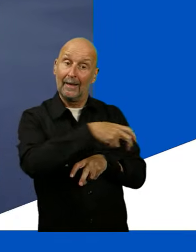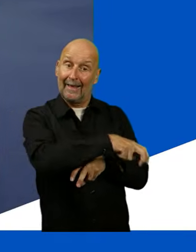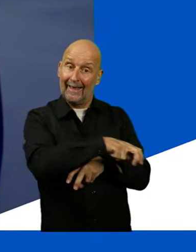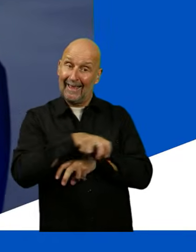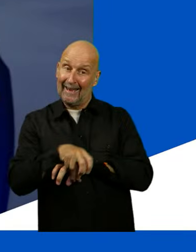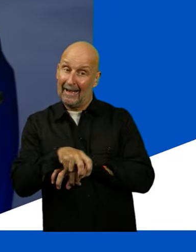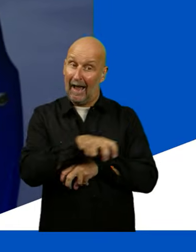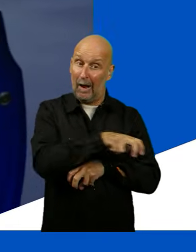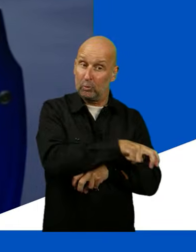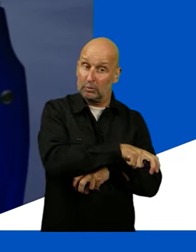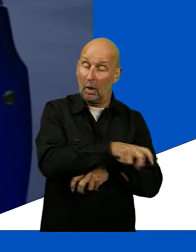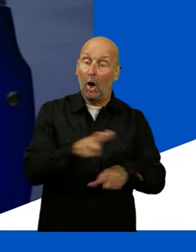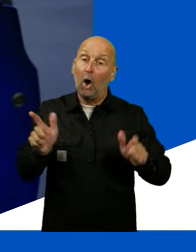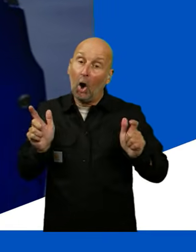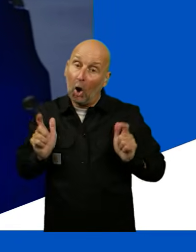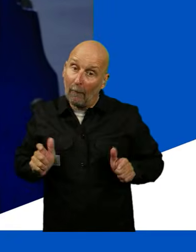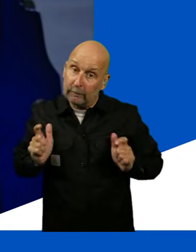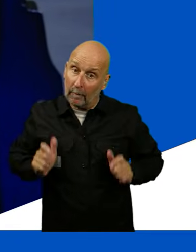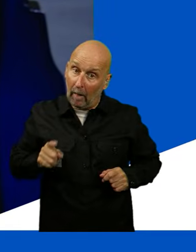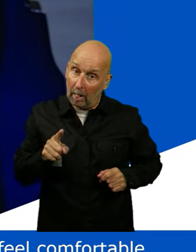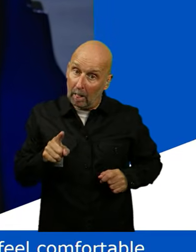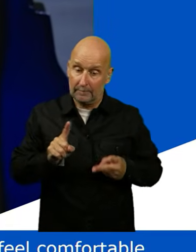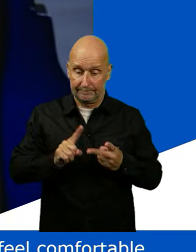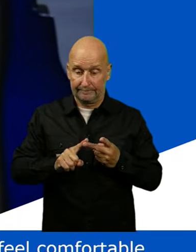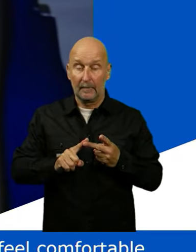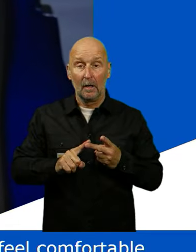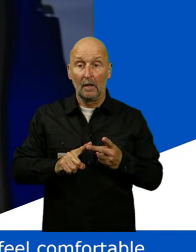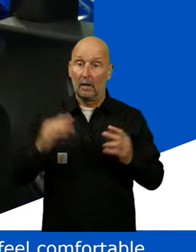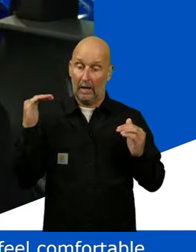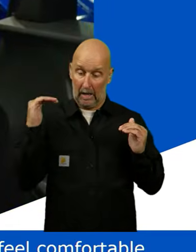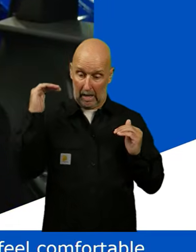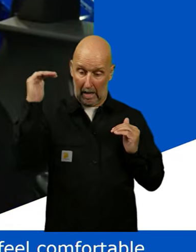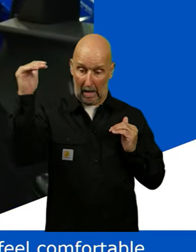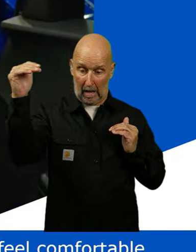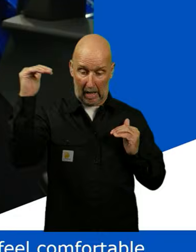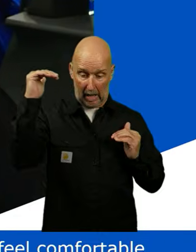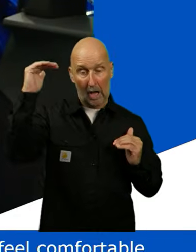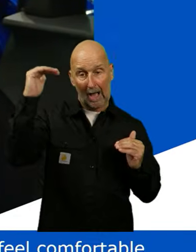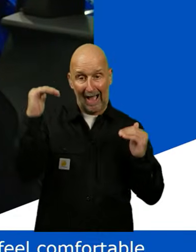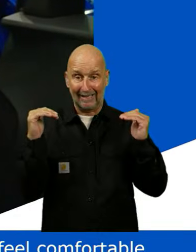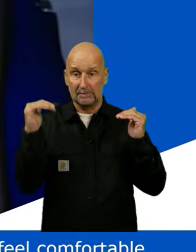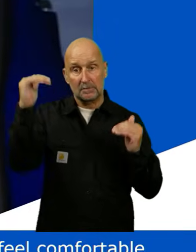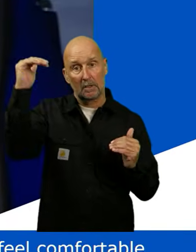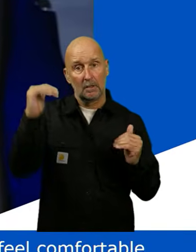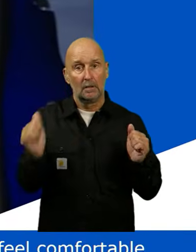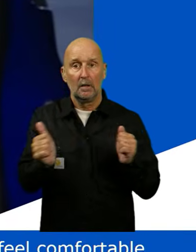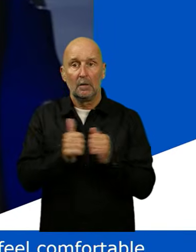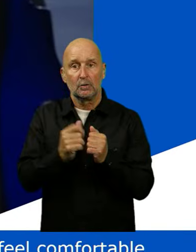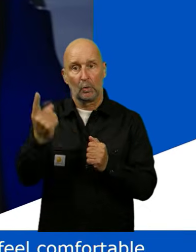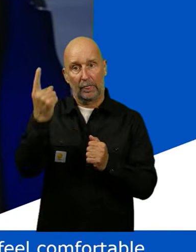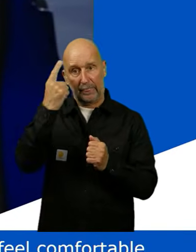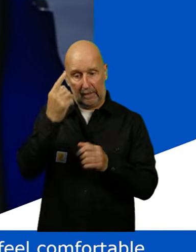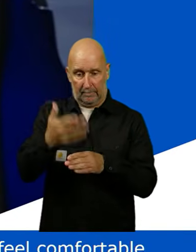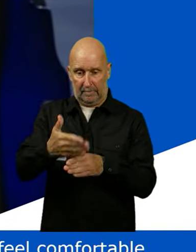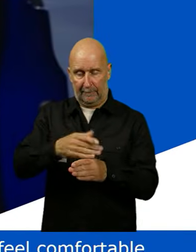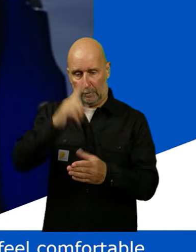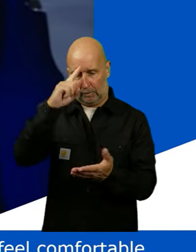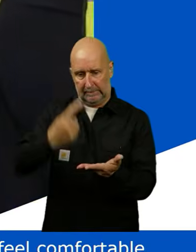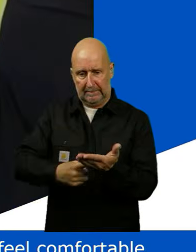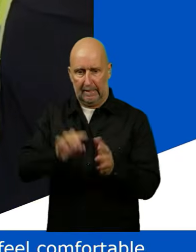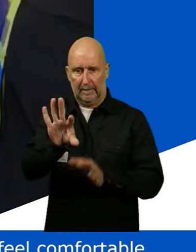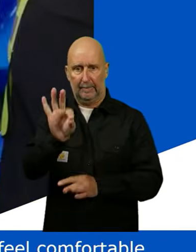getting in and out of the car? Is the vehicle the right height for you? These are all questions to consider when you're choosing your new